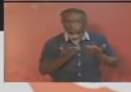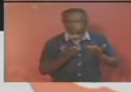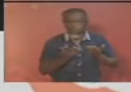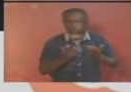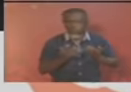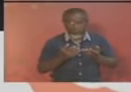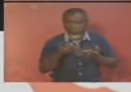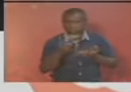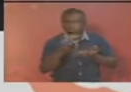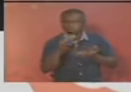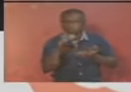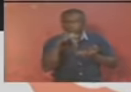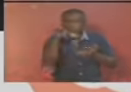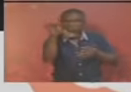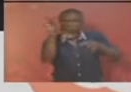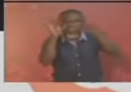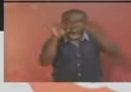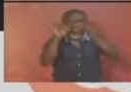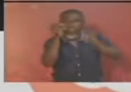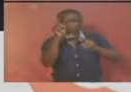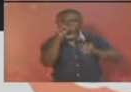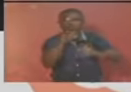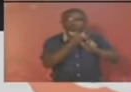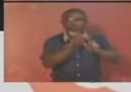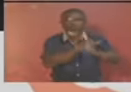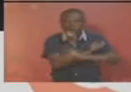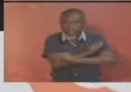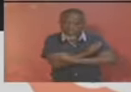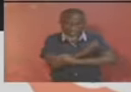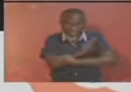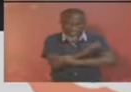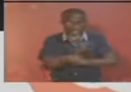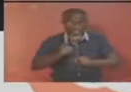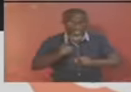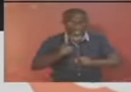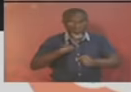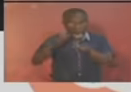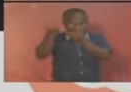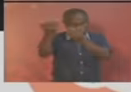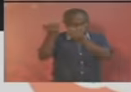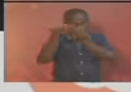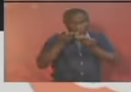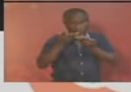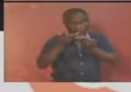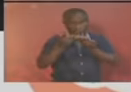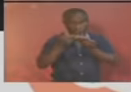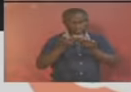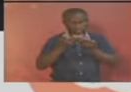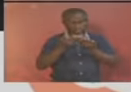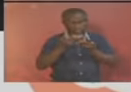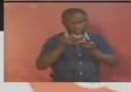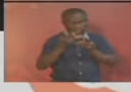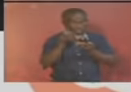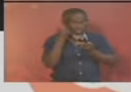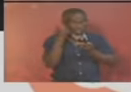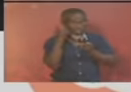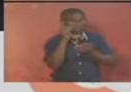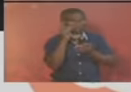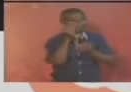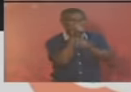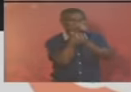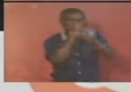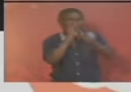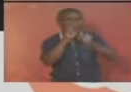procurement, communication, and a lot of messaging in terms of safe measures